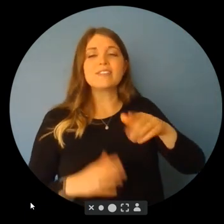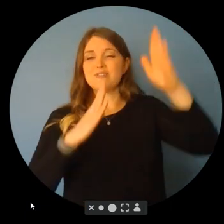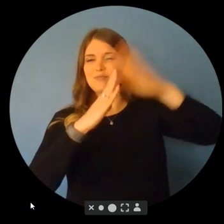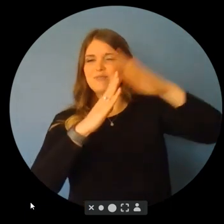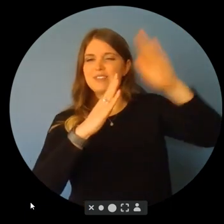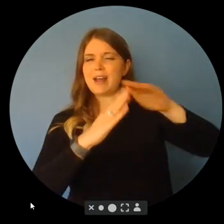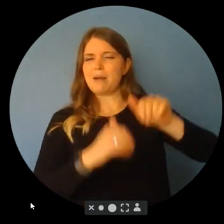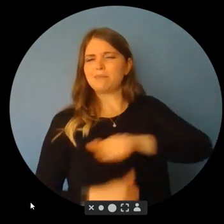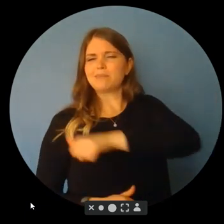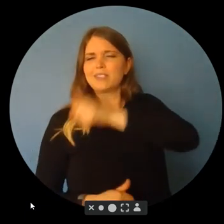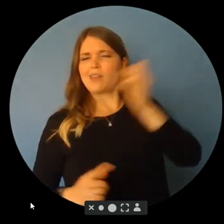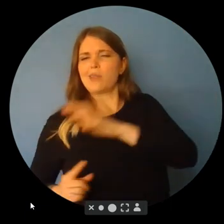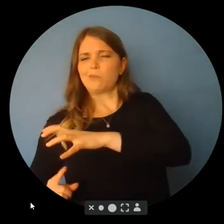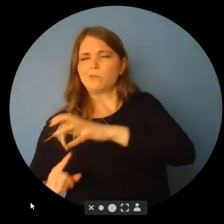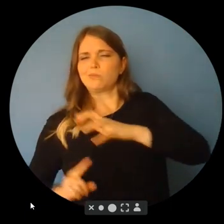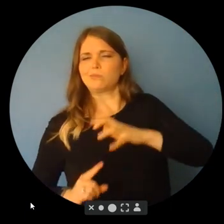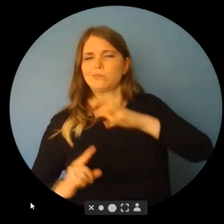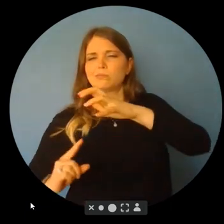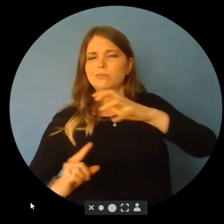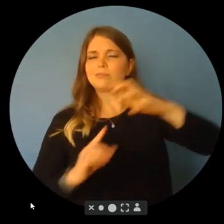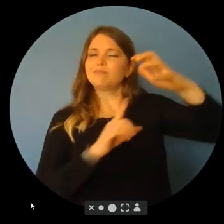all the rest.